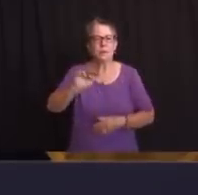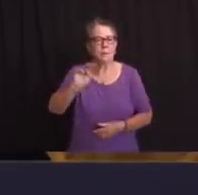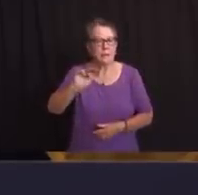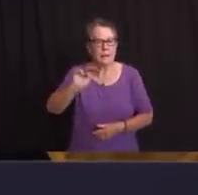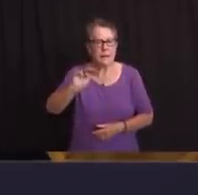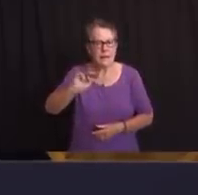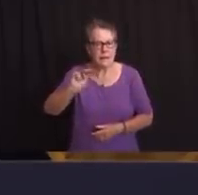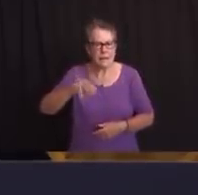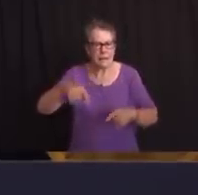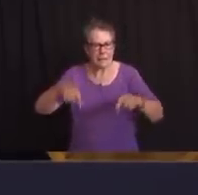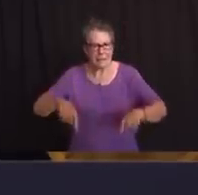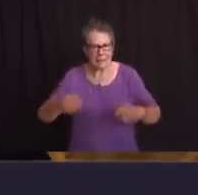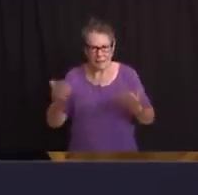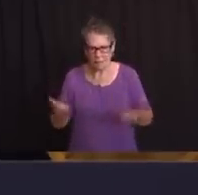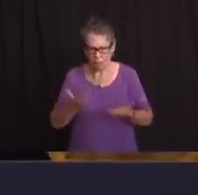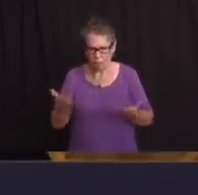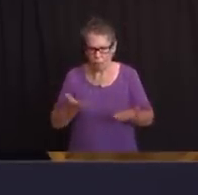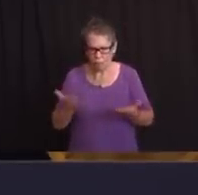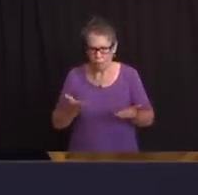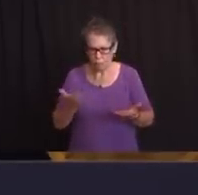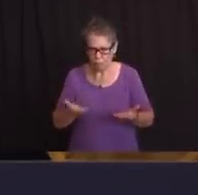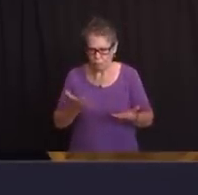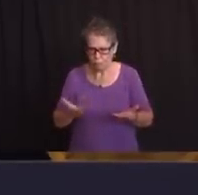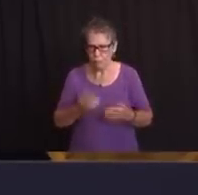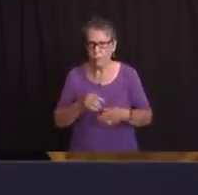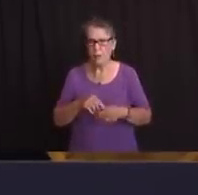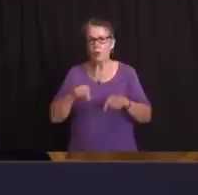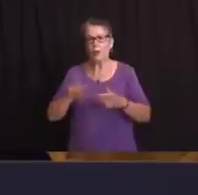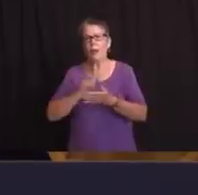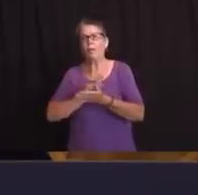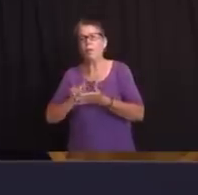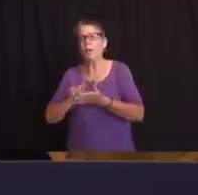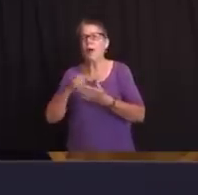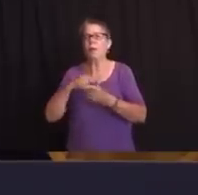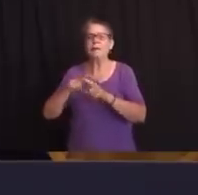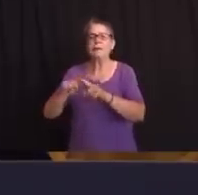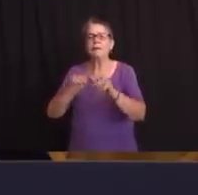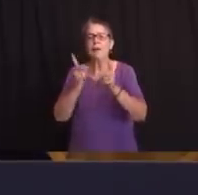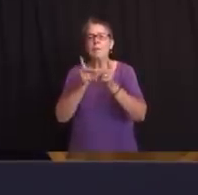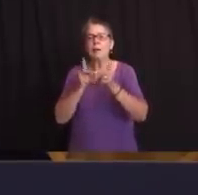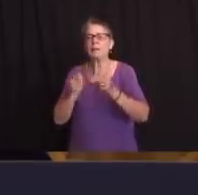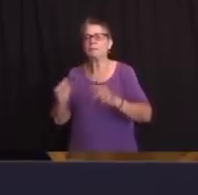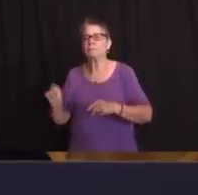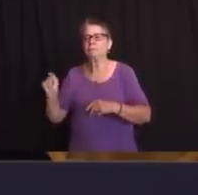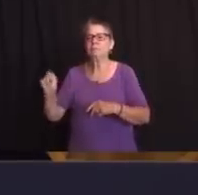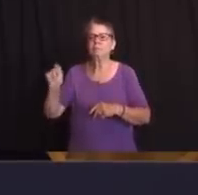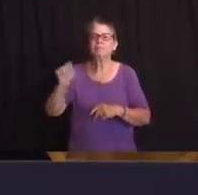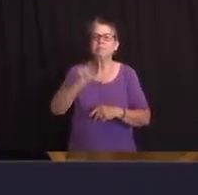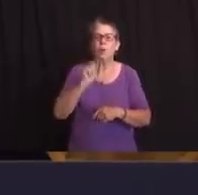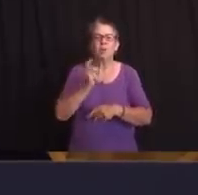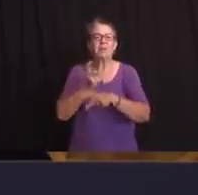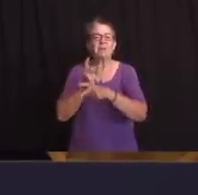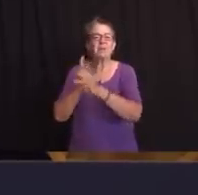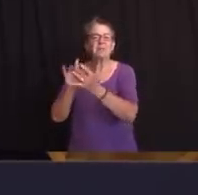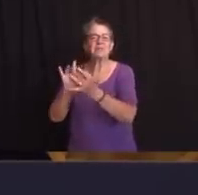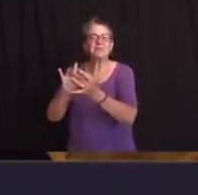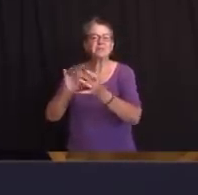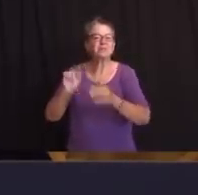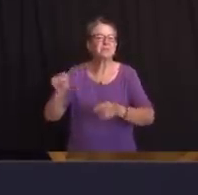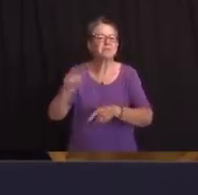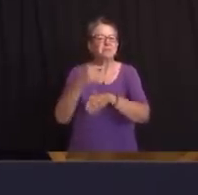this time. We'll be on the road a little bit, and we'll keep you updated as we go through the week. My guess is this gets worse before it gets